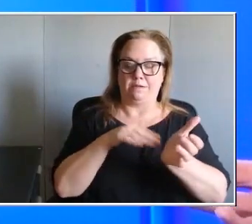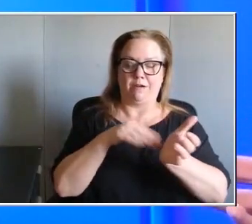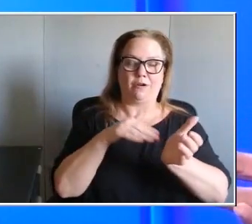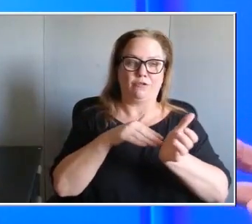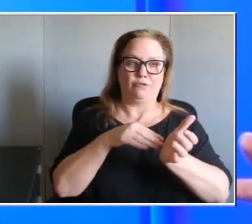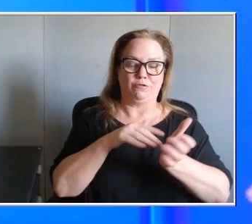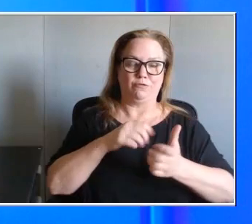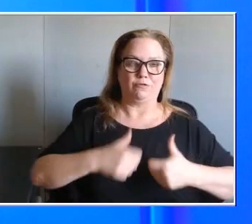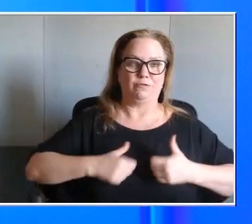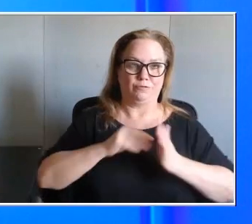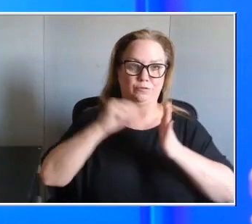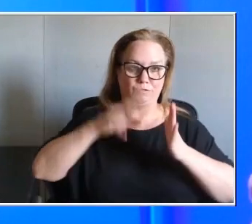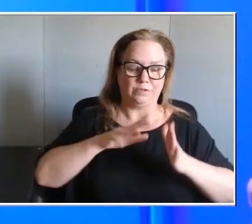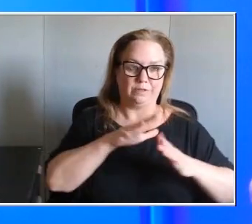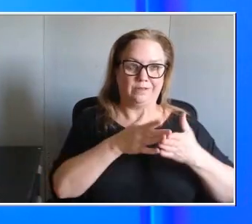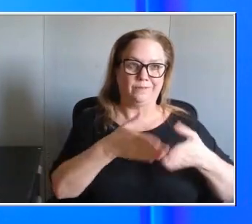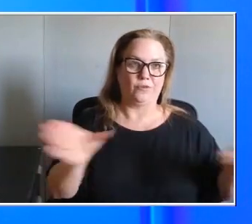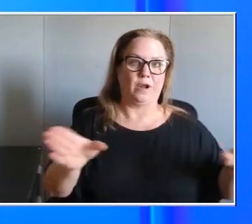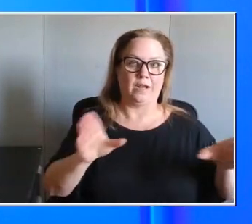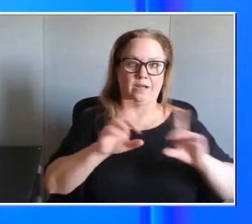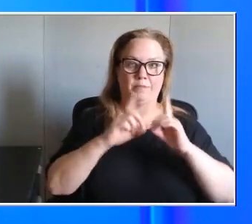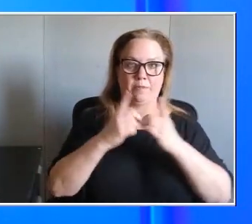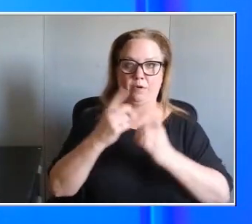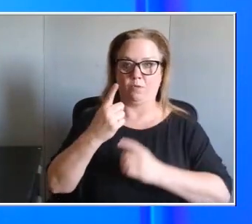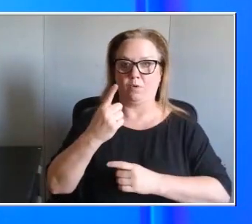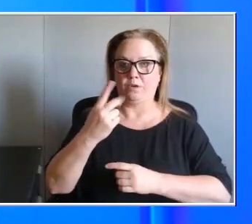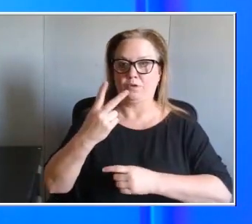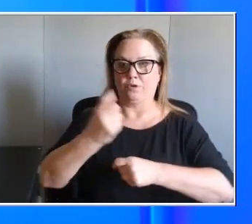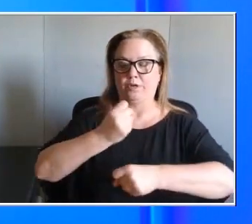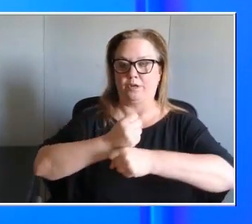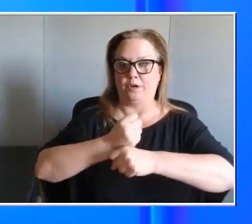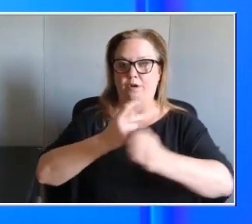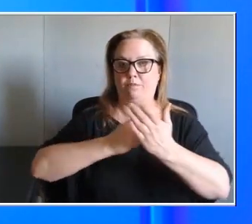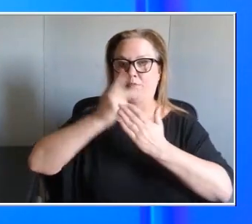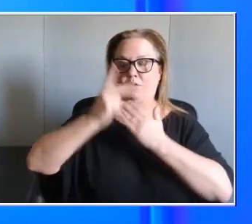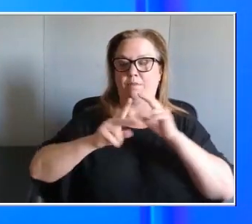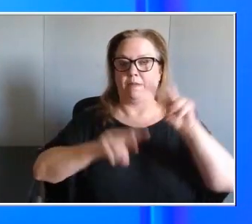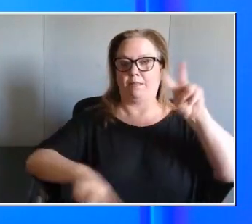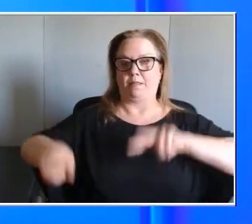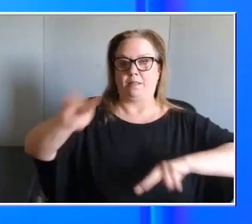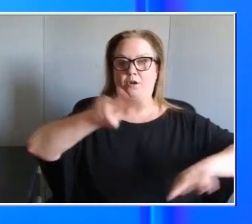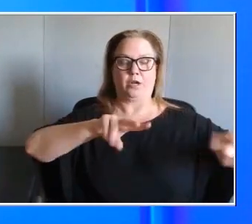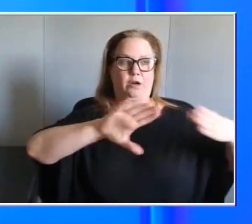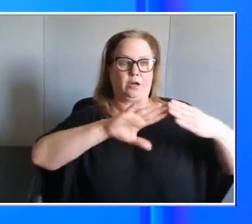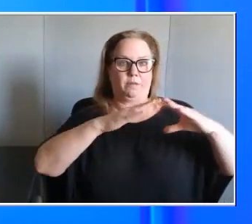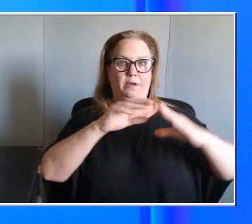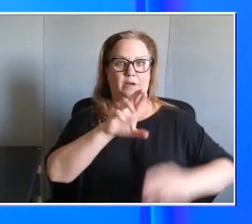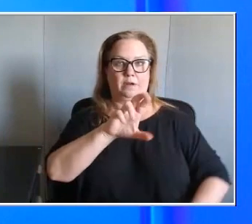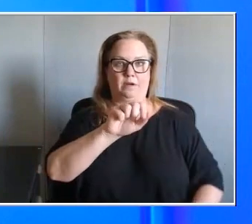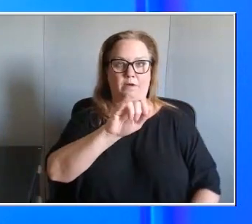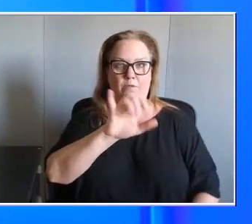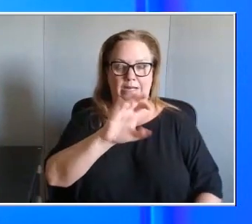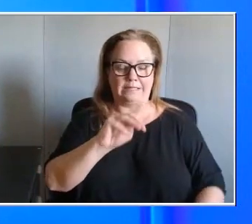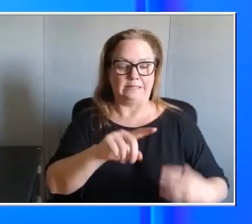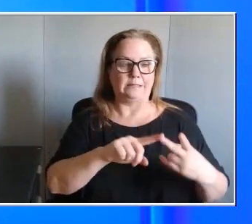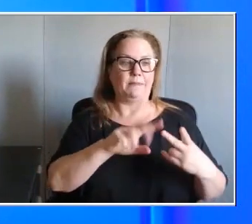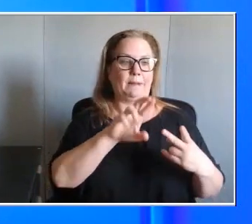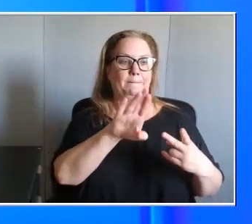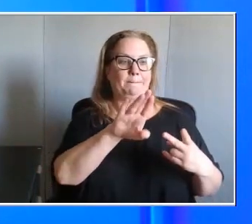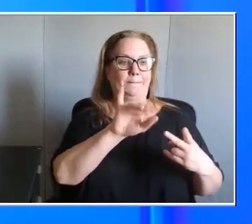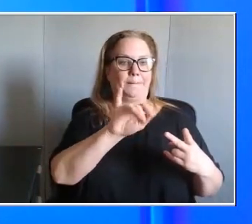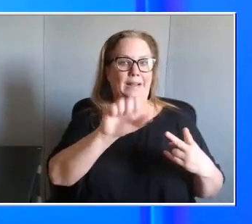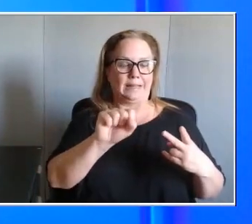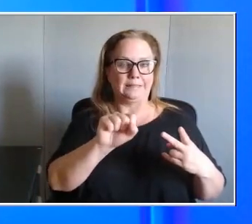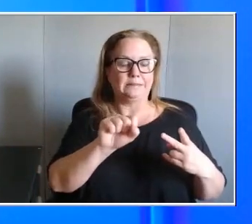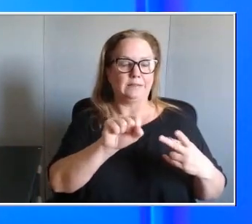departments that are going to go through a 1 to 2 year long program looking at our community and racism and bias and working to form